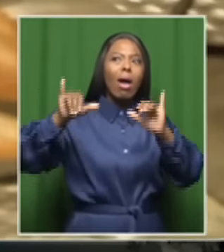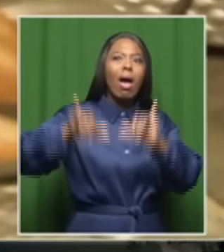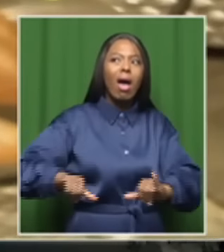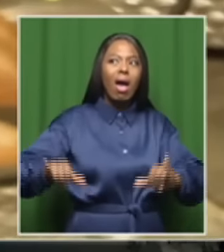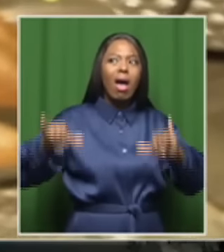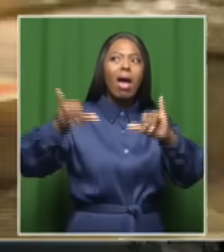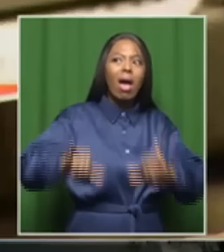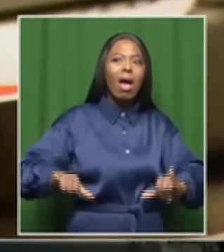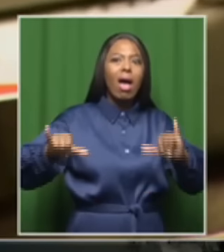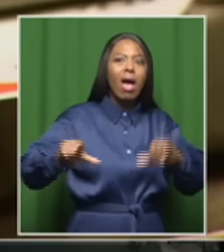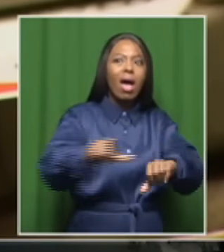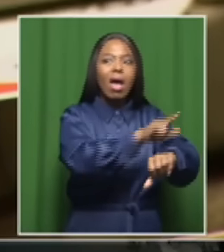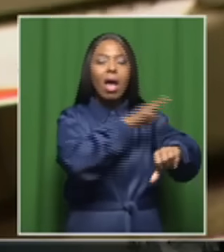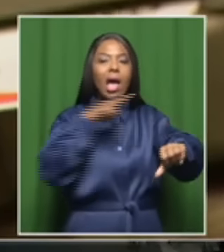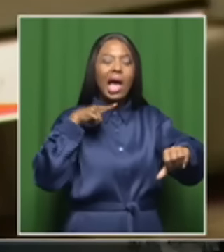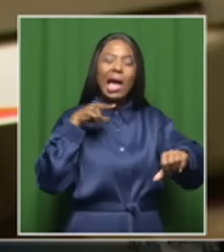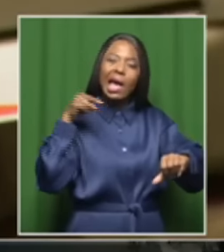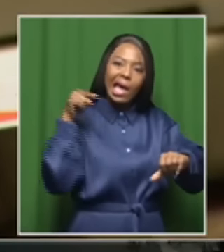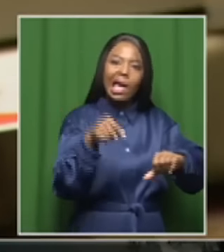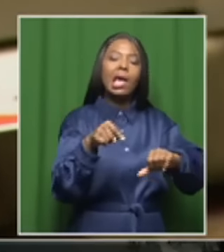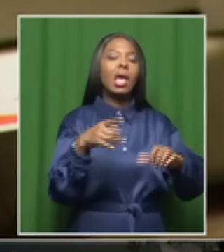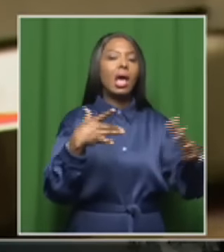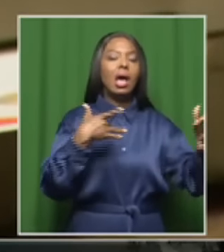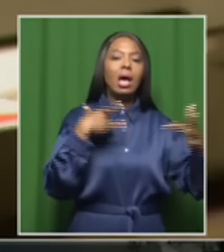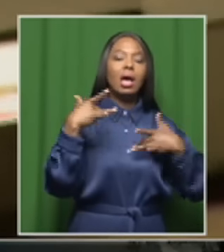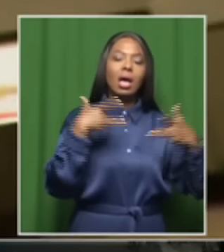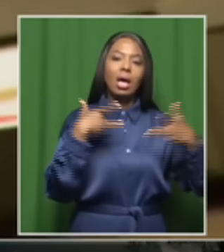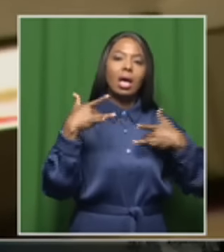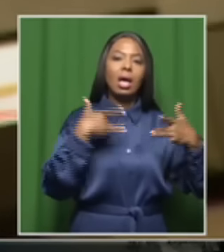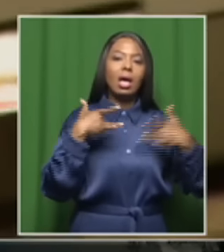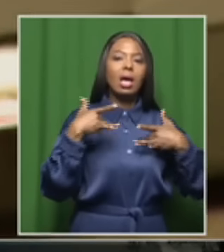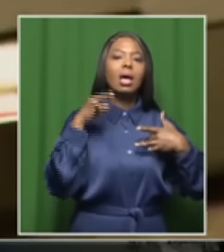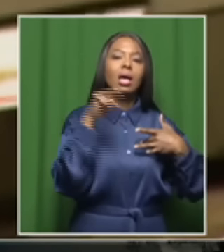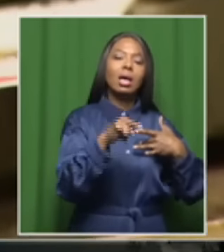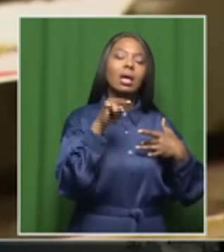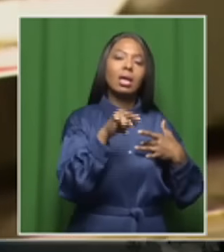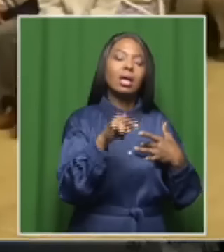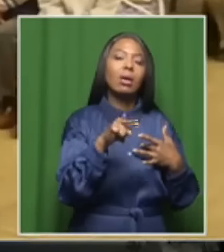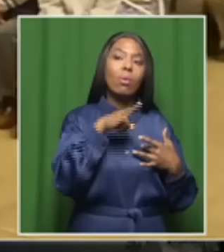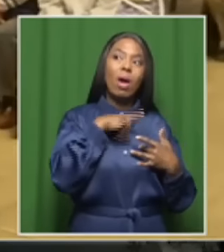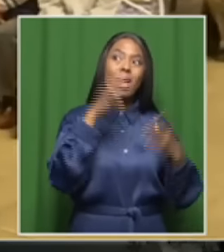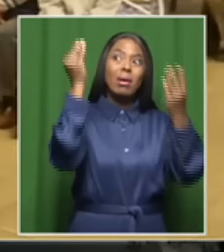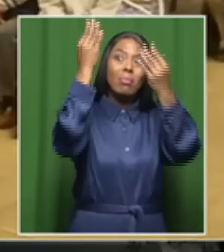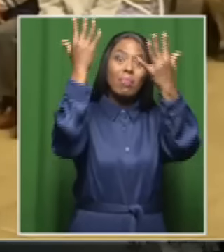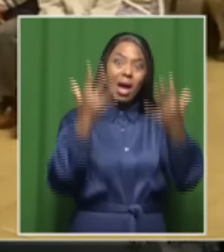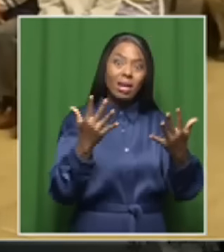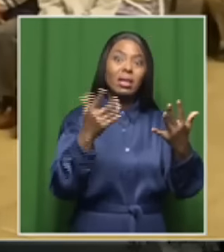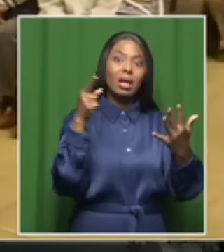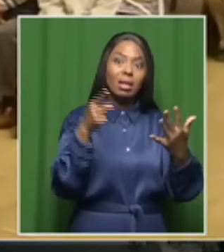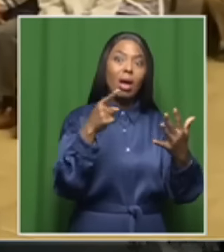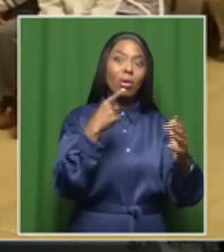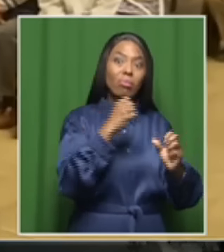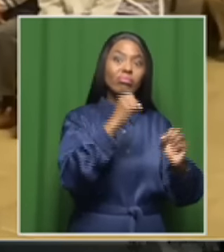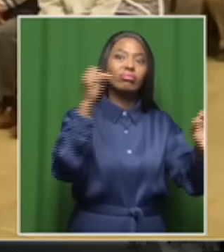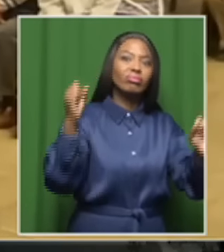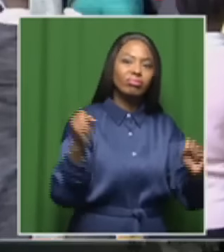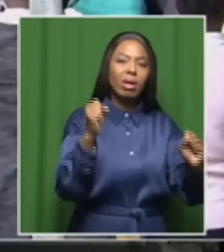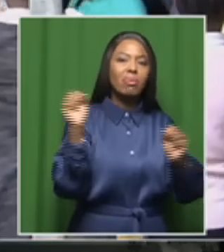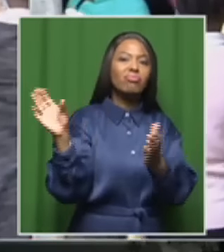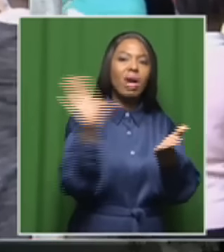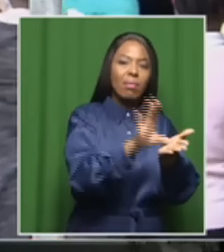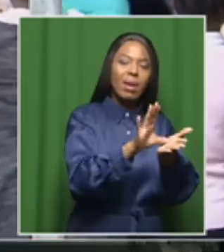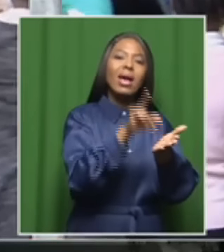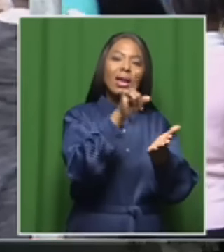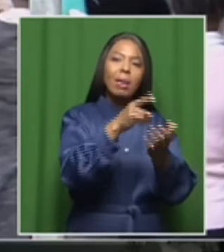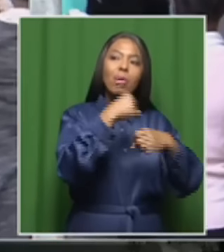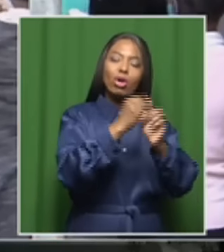that the budget that you've just mentioned is meant to alleviate poverty from,